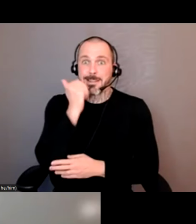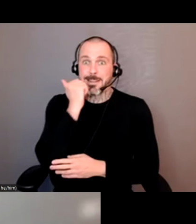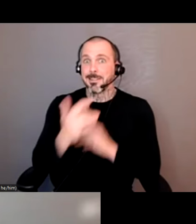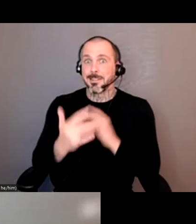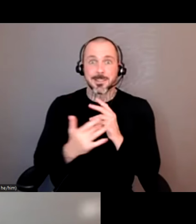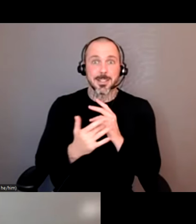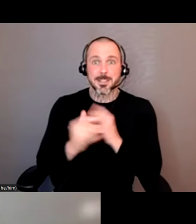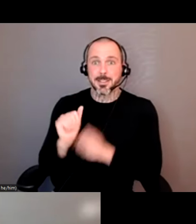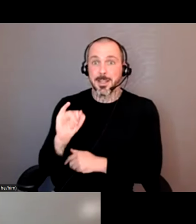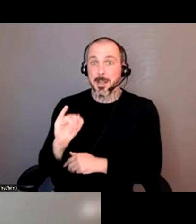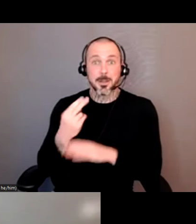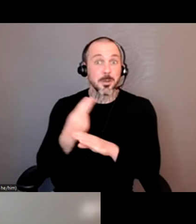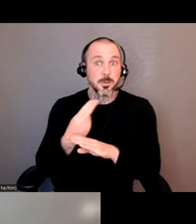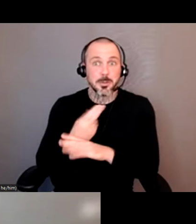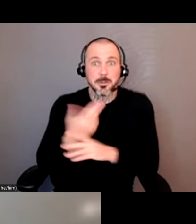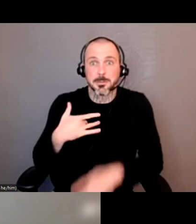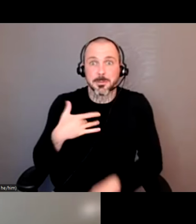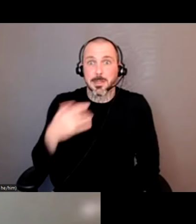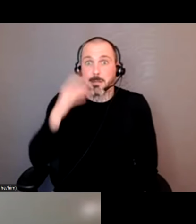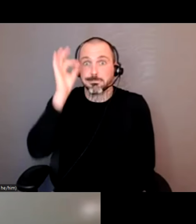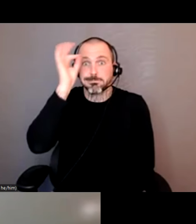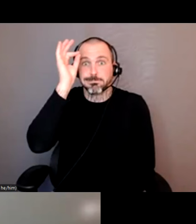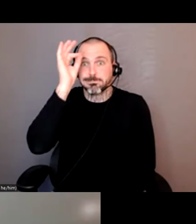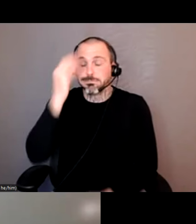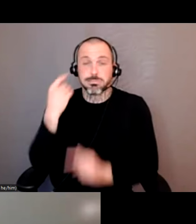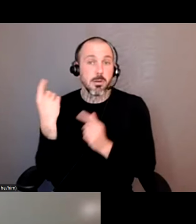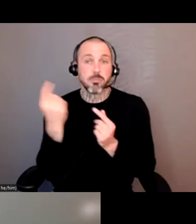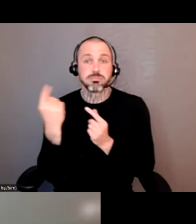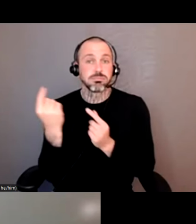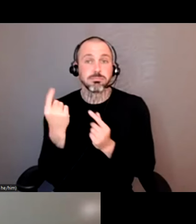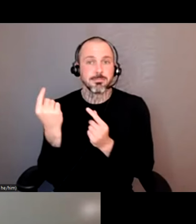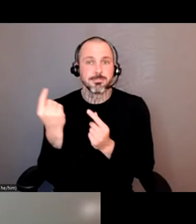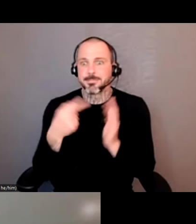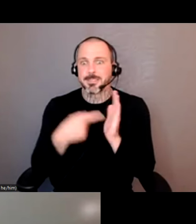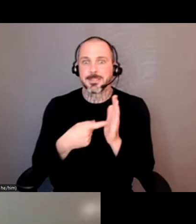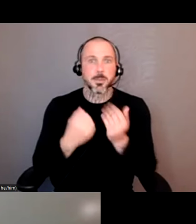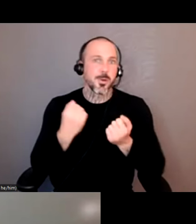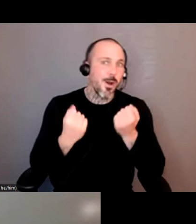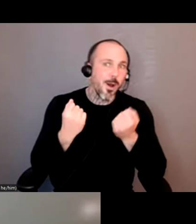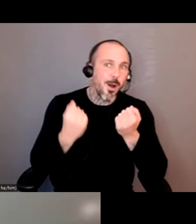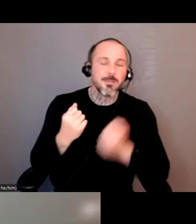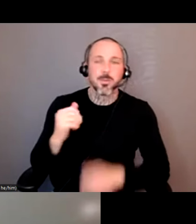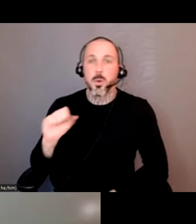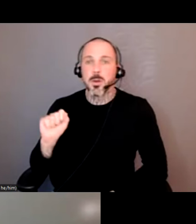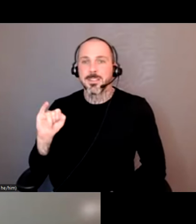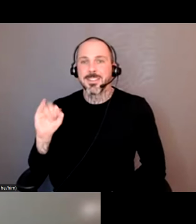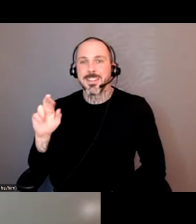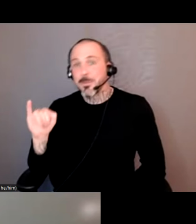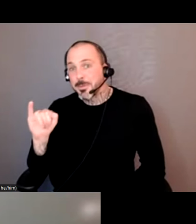our car, and we're using, Siri, or we're using whatever, this voice recognition. There's so many different things that are out